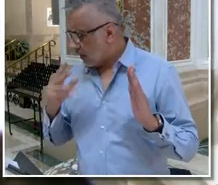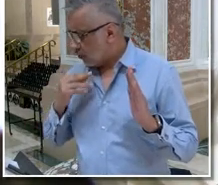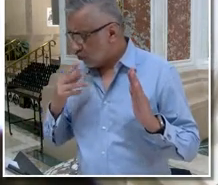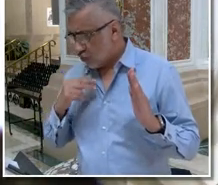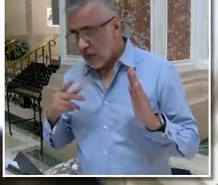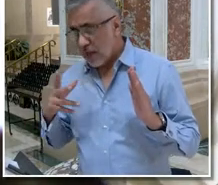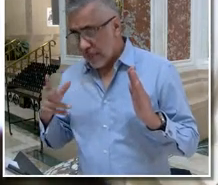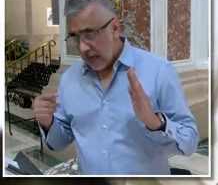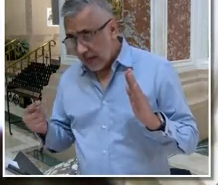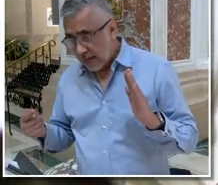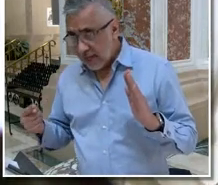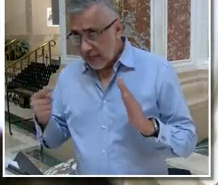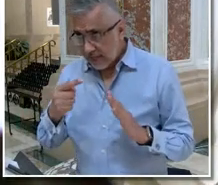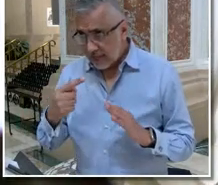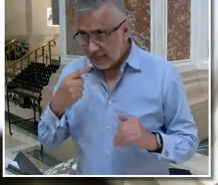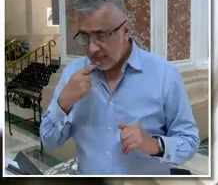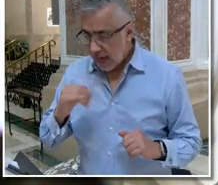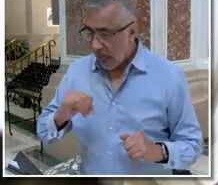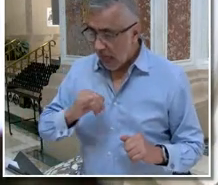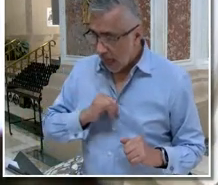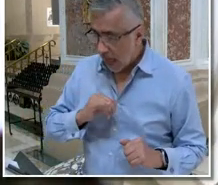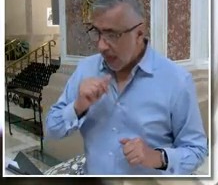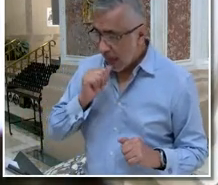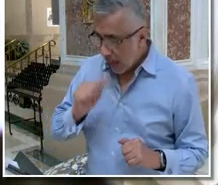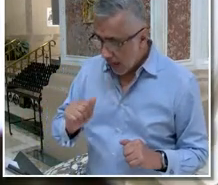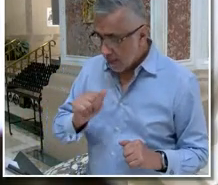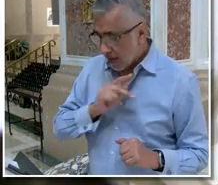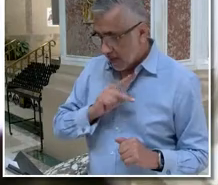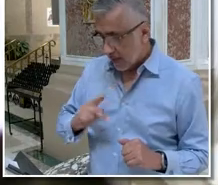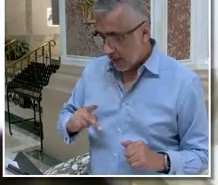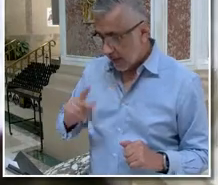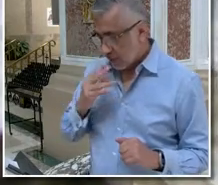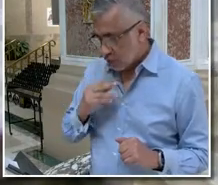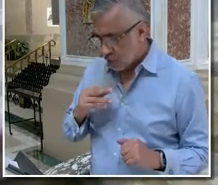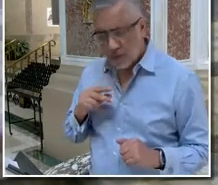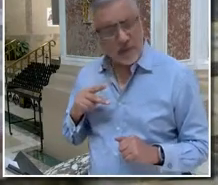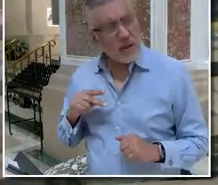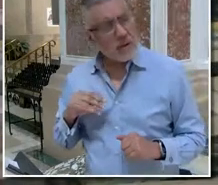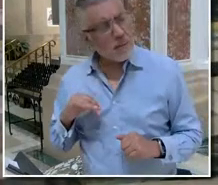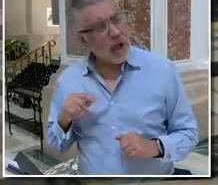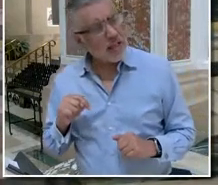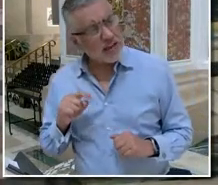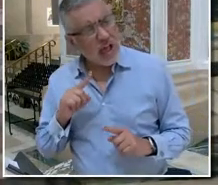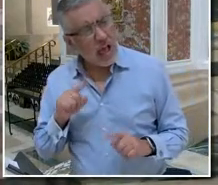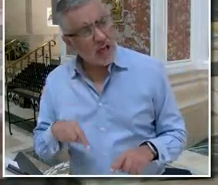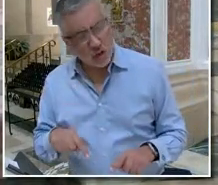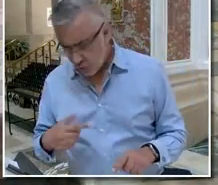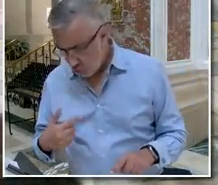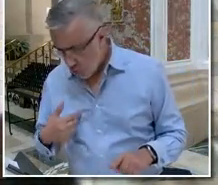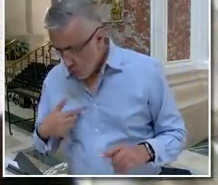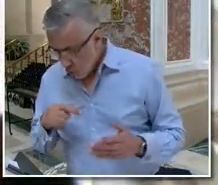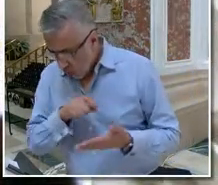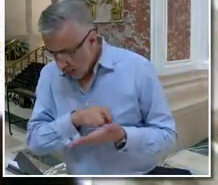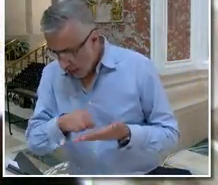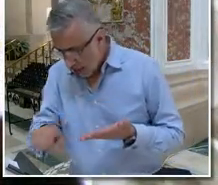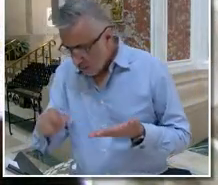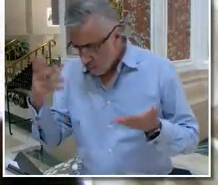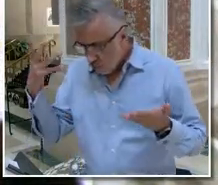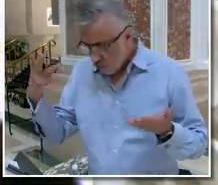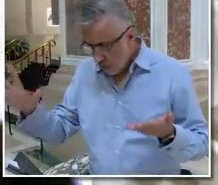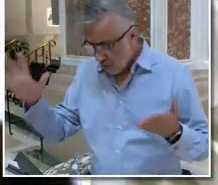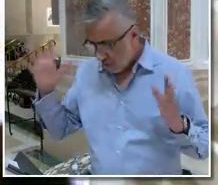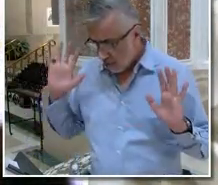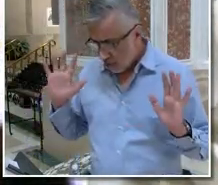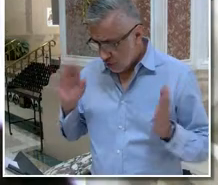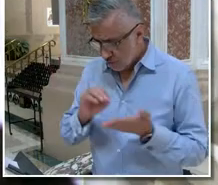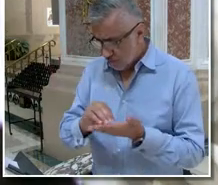he said, 'I am the King of the Jews.'" Pilate answered, "What I have written, I have